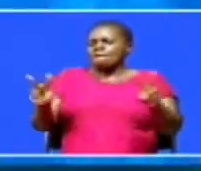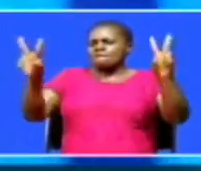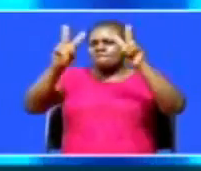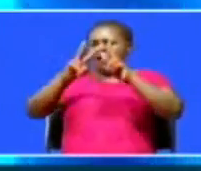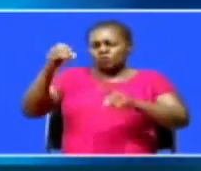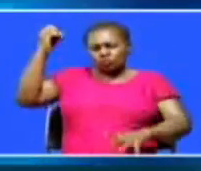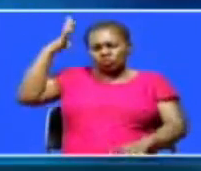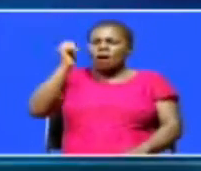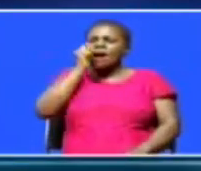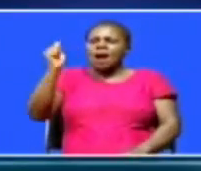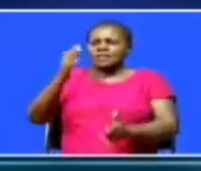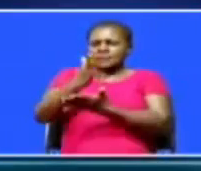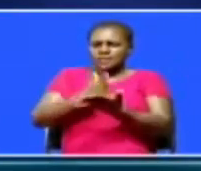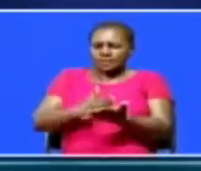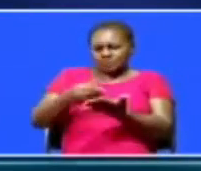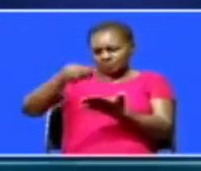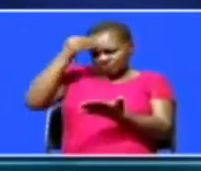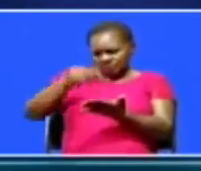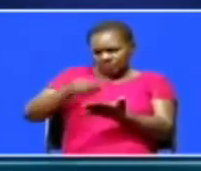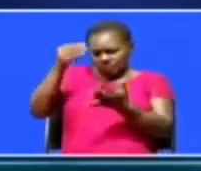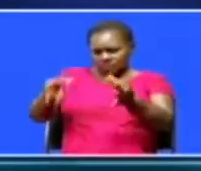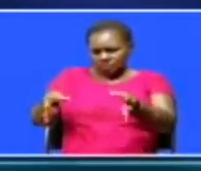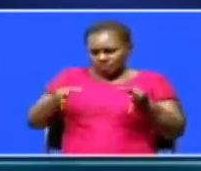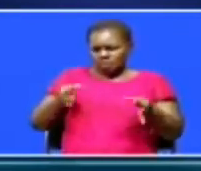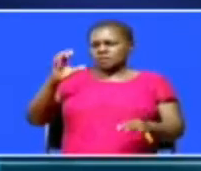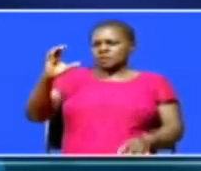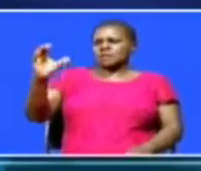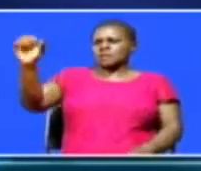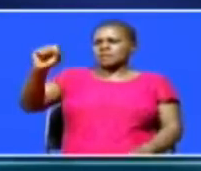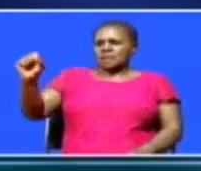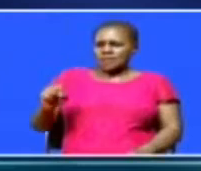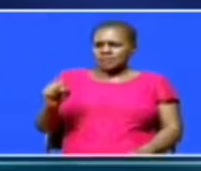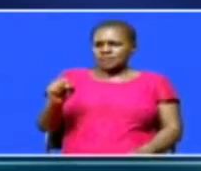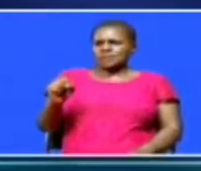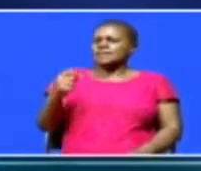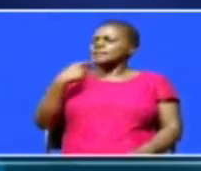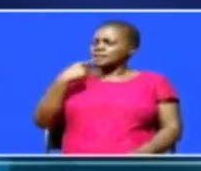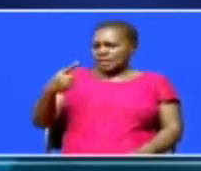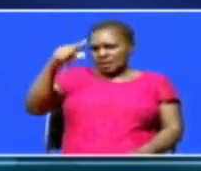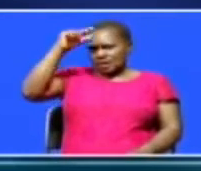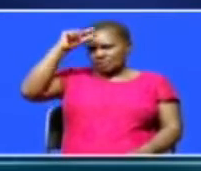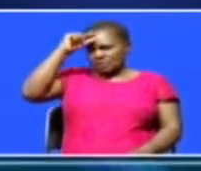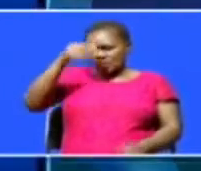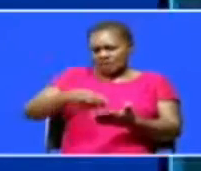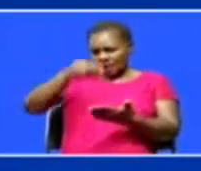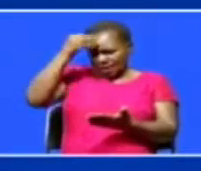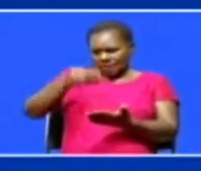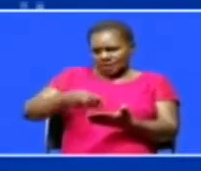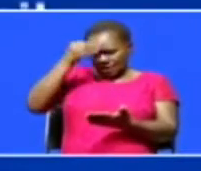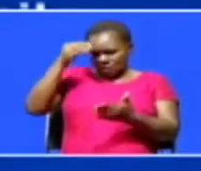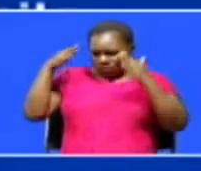jua kali sector. A lesson National Treasury Cabinet Secretary Ukur Yatani says the government has learned as